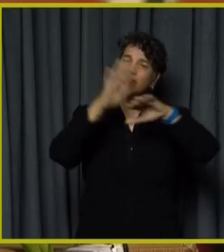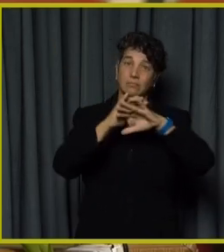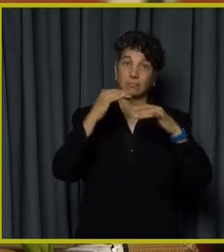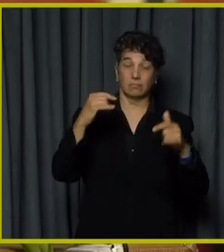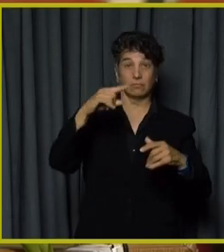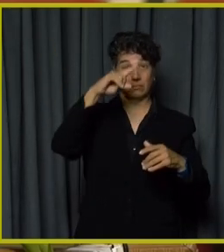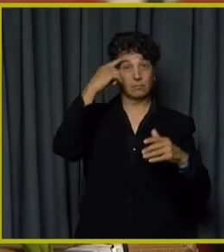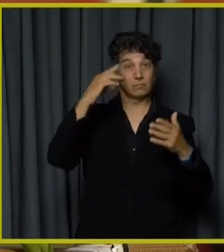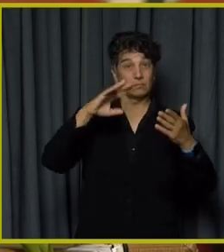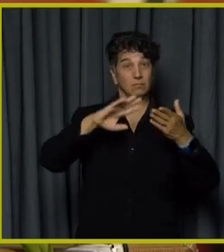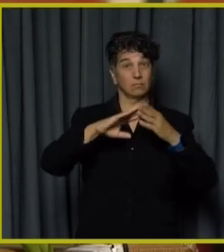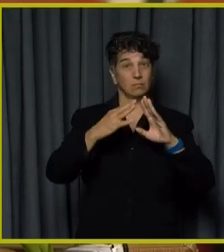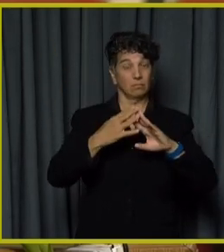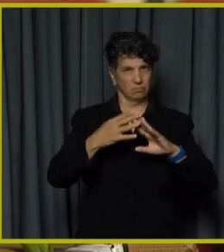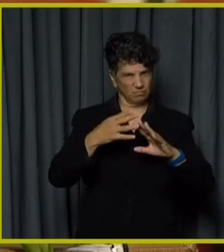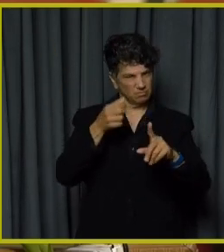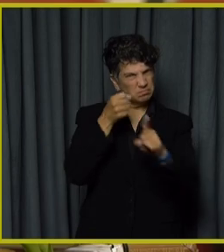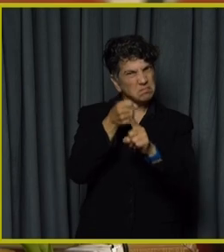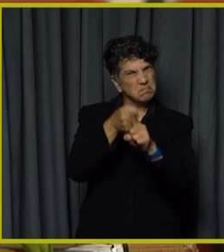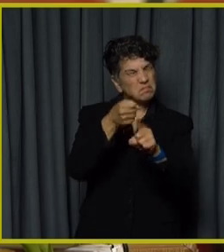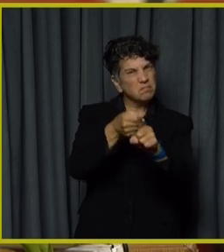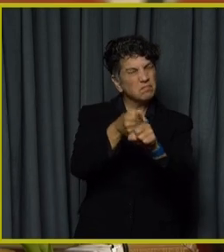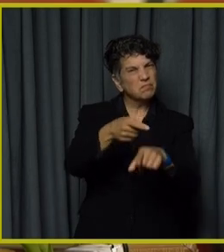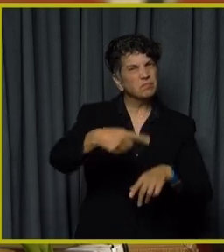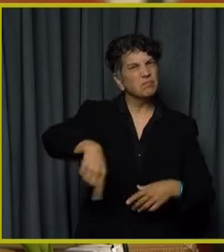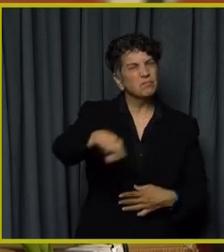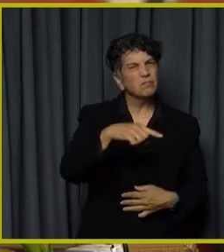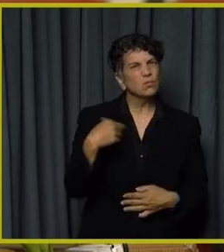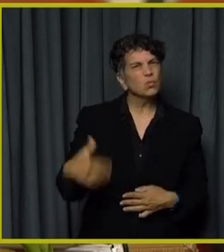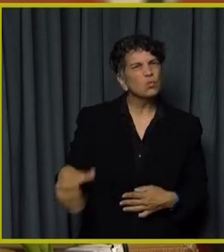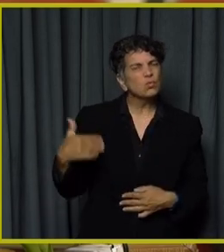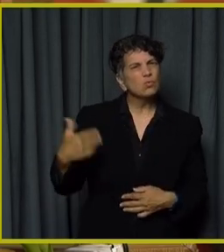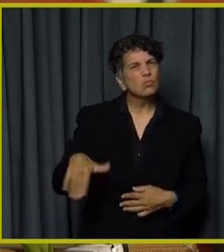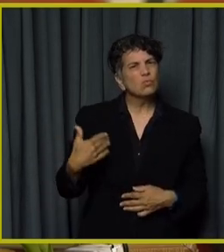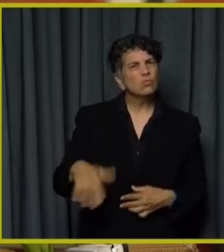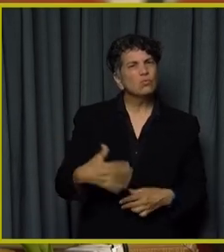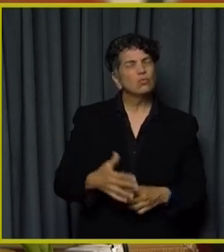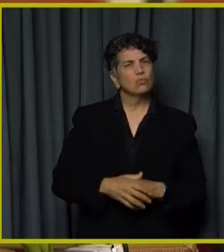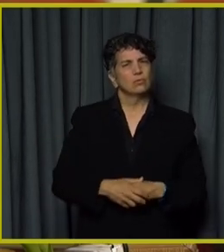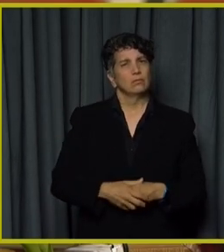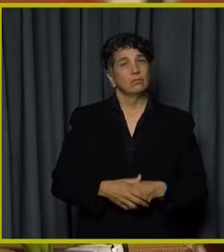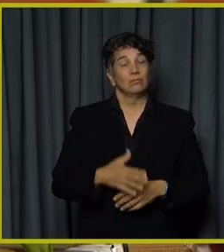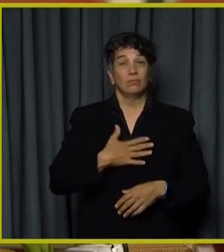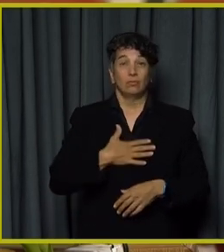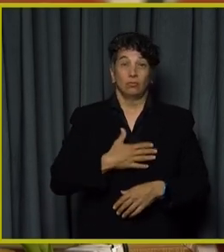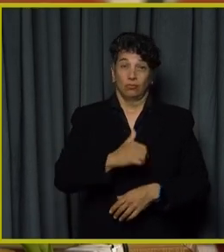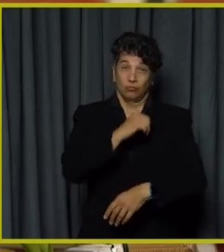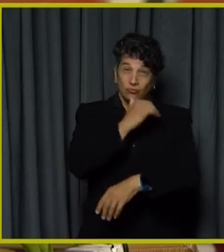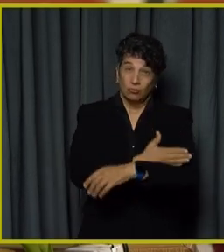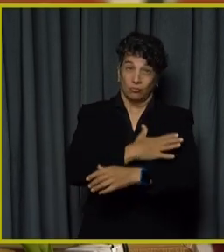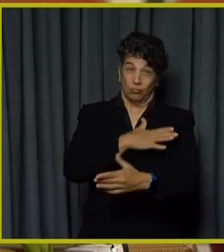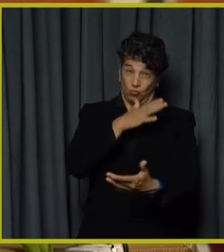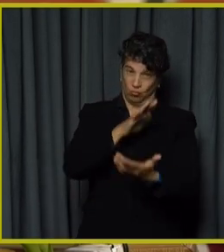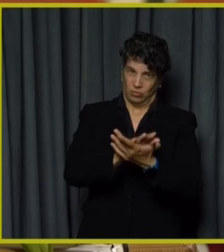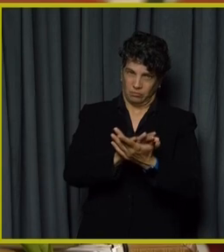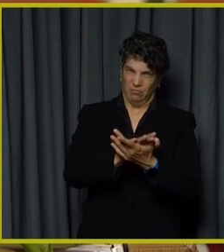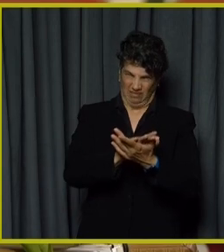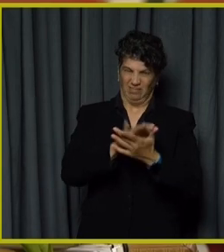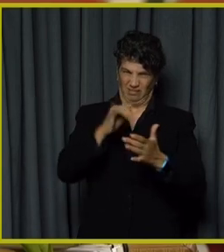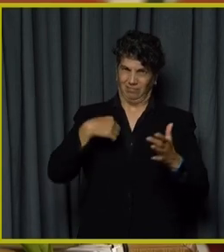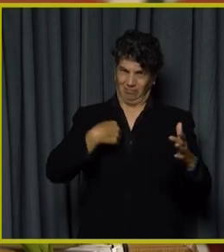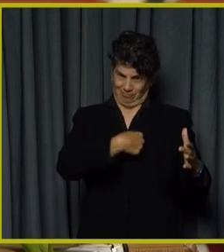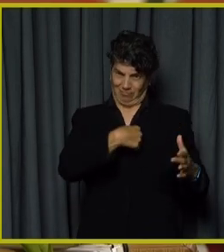in, which my children were raised in, my wife and daughter and my immediate family are suffering right now.